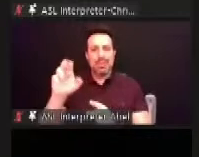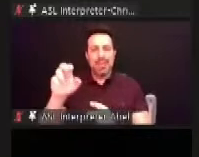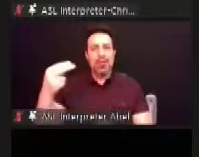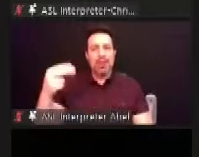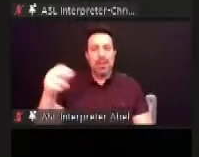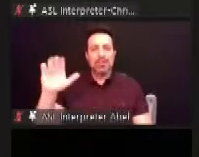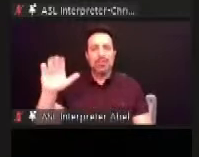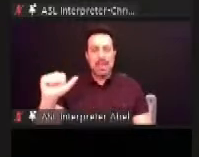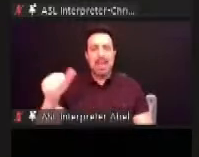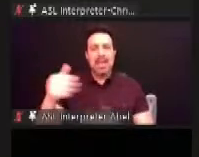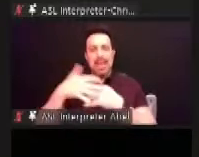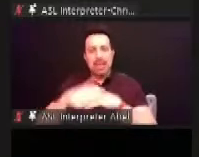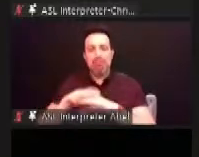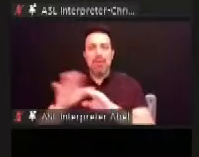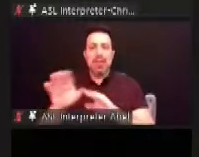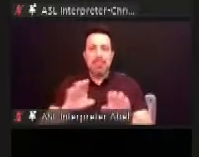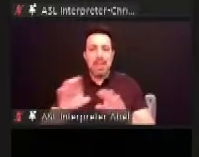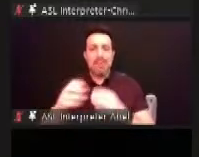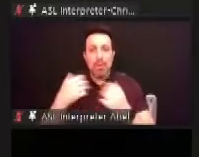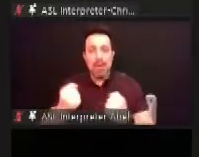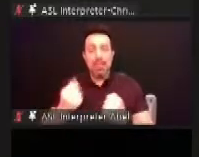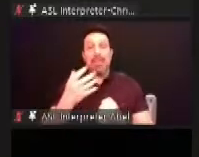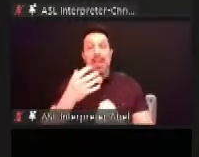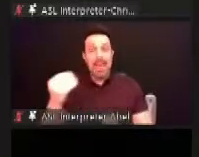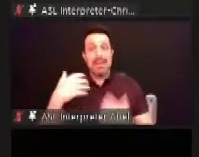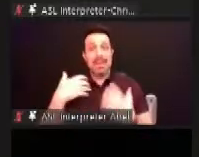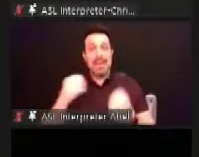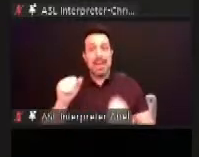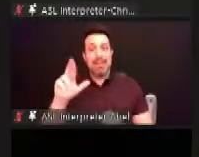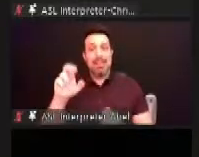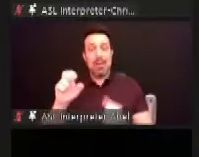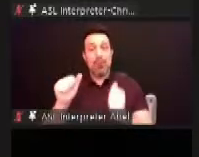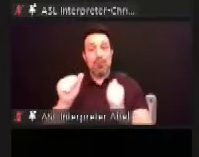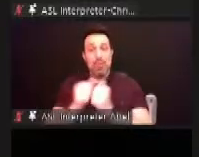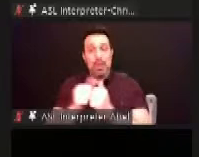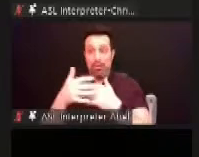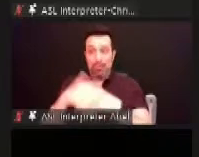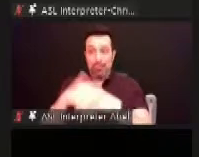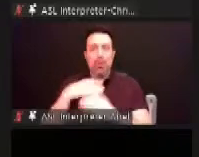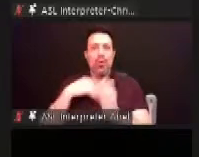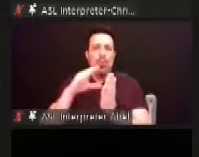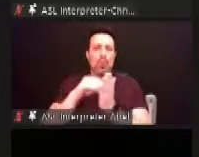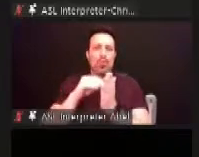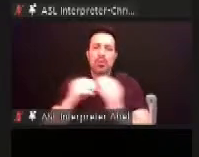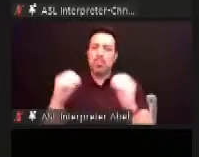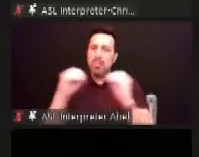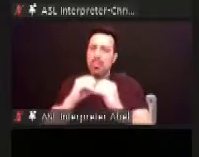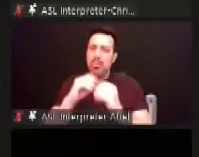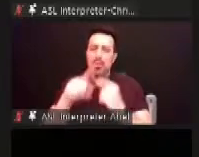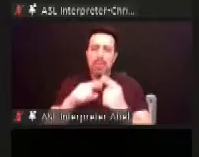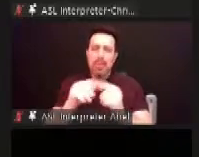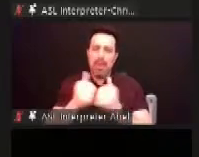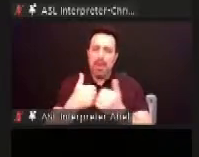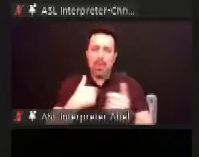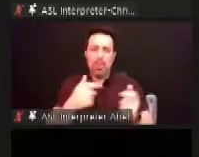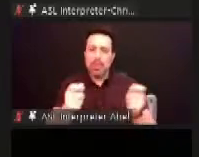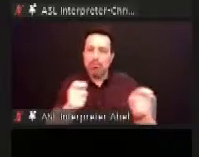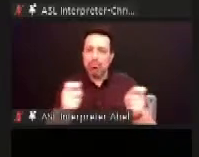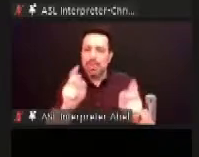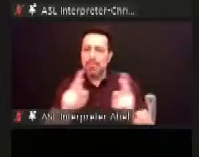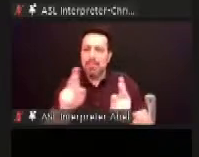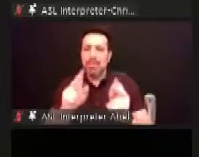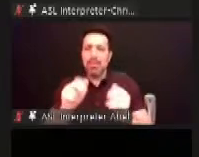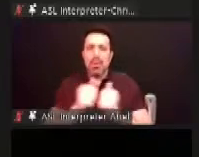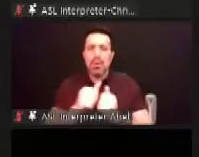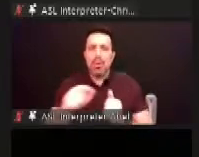and integrated behavioral health and healthcare together, we are learning so much more about how we treat people with a whole